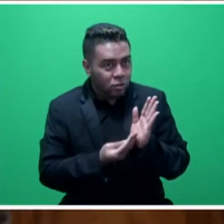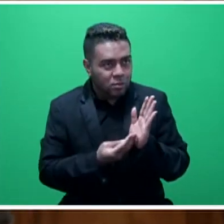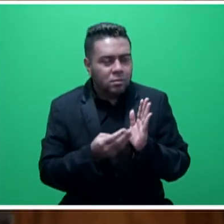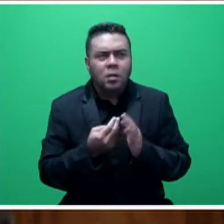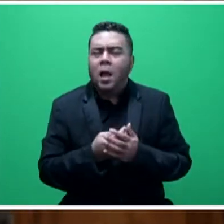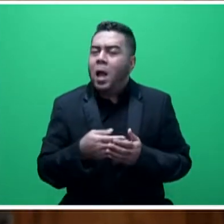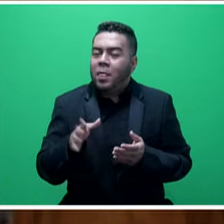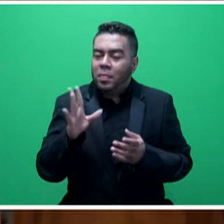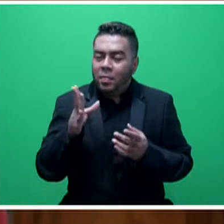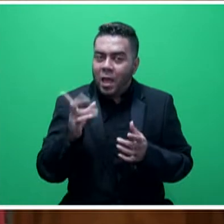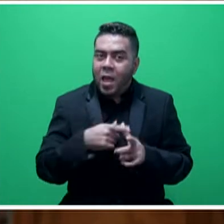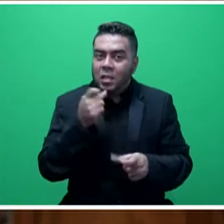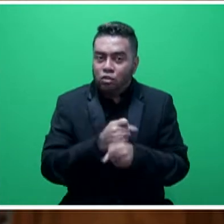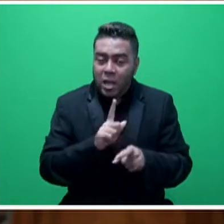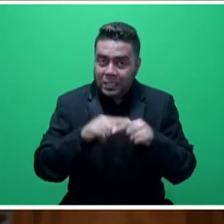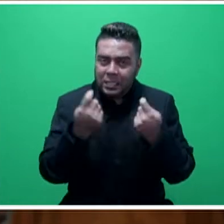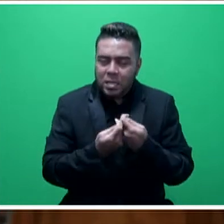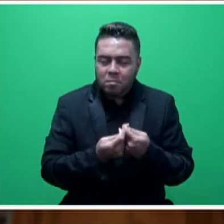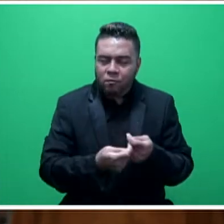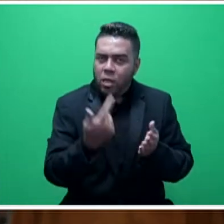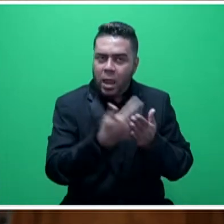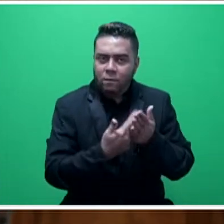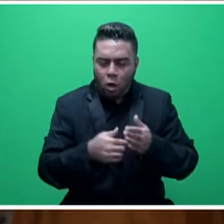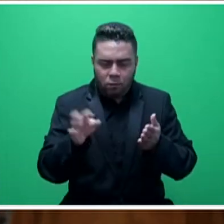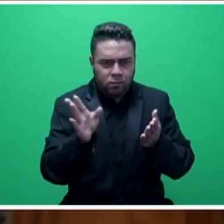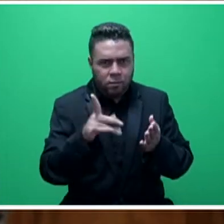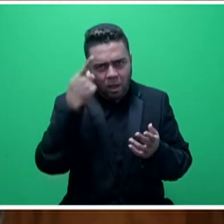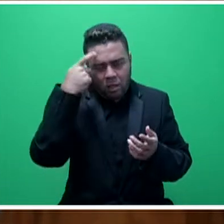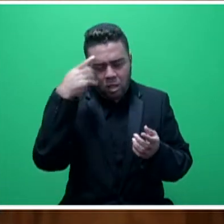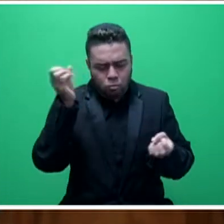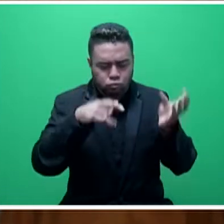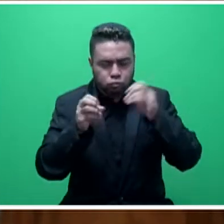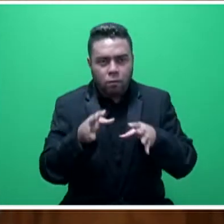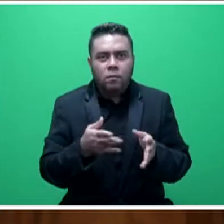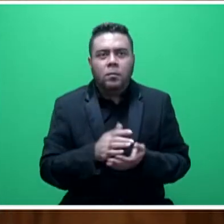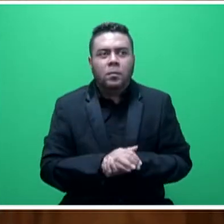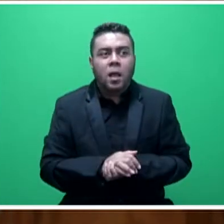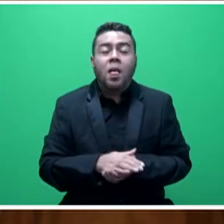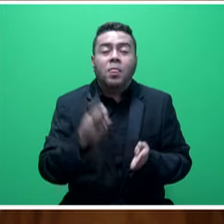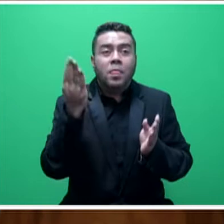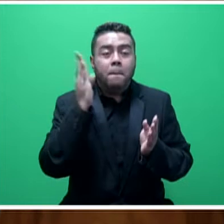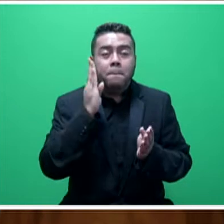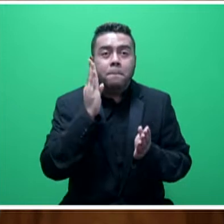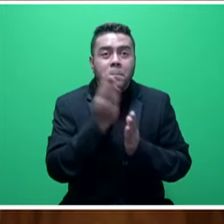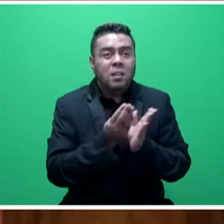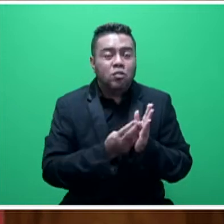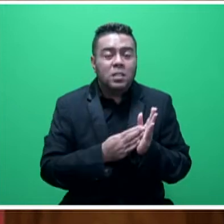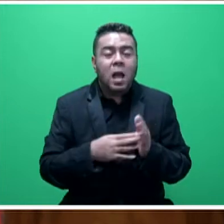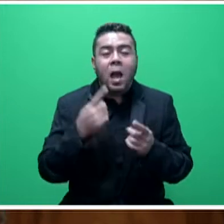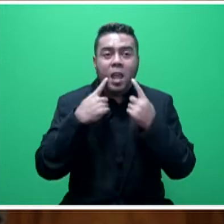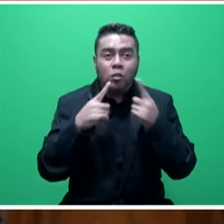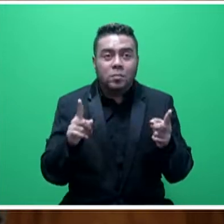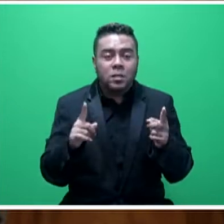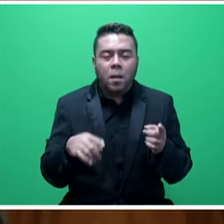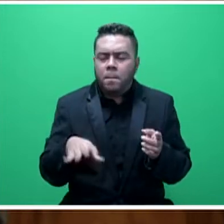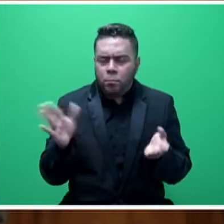are commended for the level of innovation shown when drafting the national budget. The budget announcement brought back calmness and hope